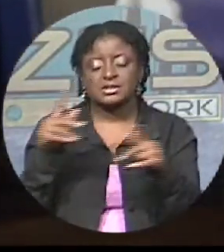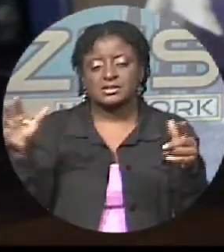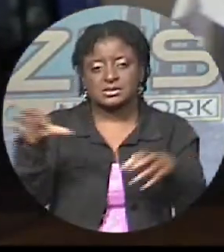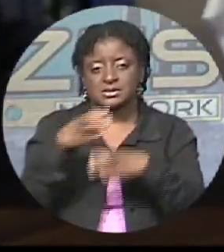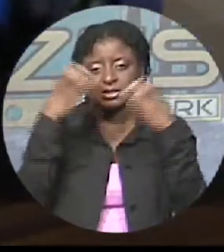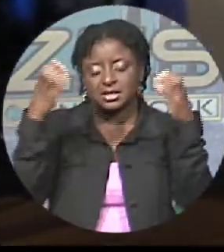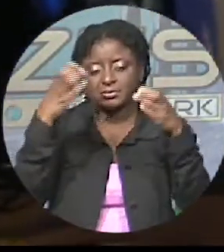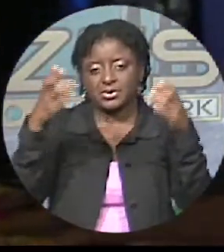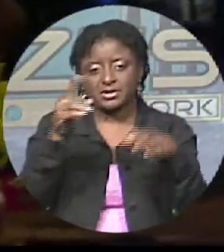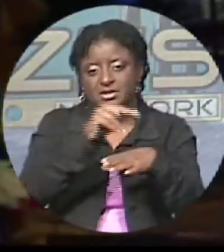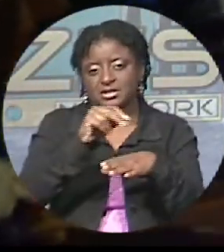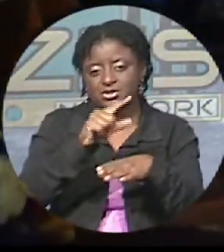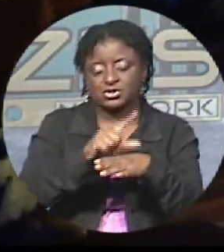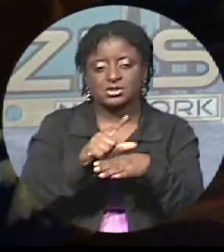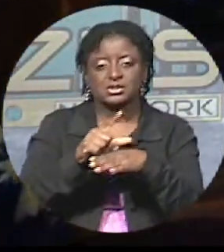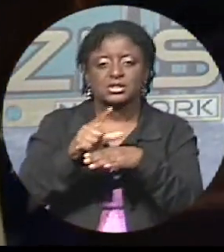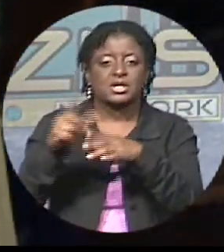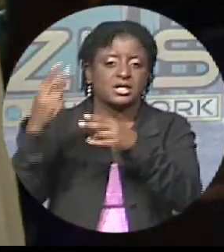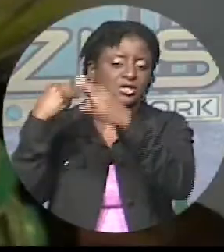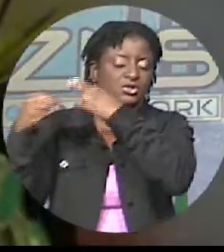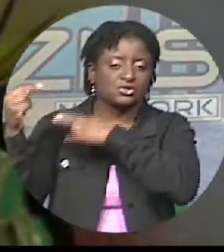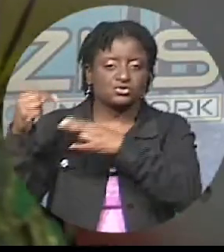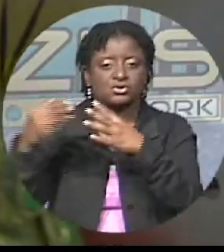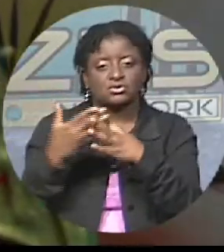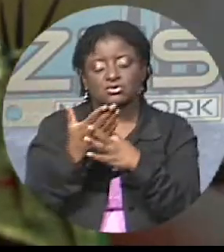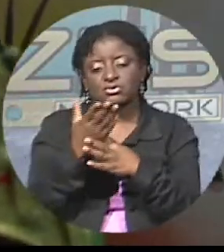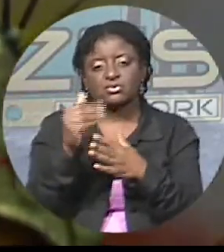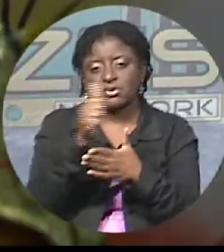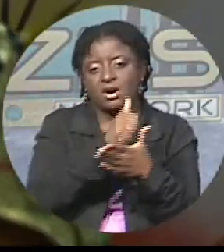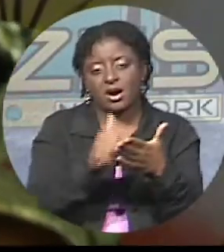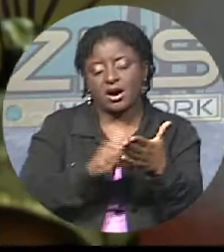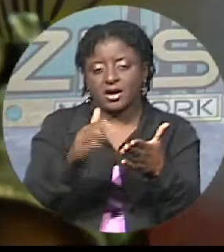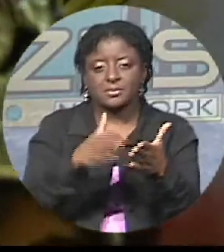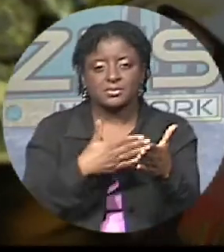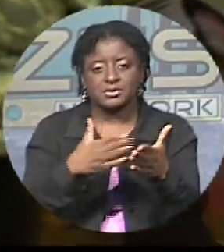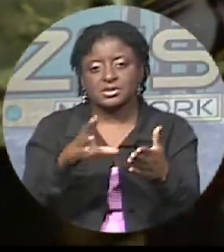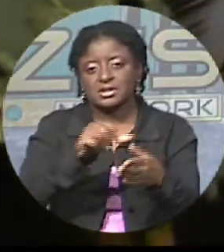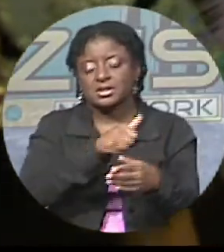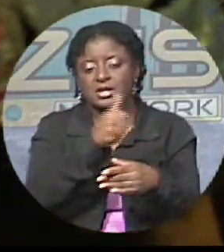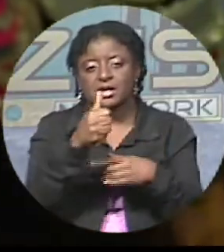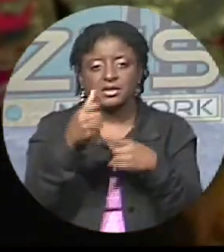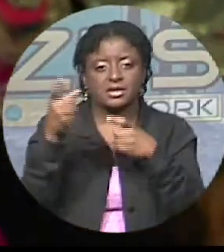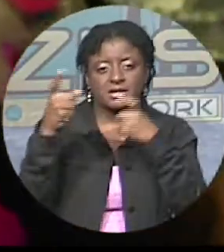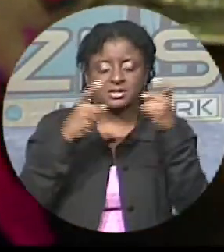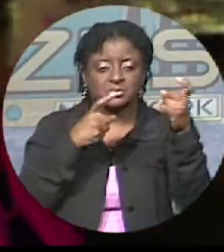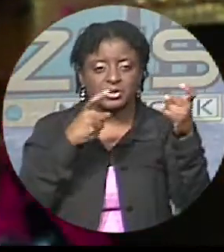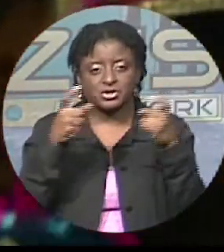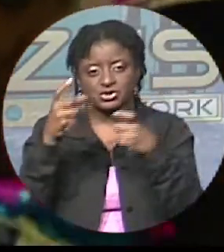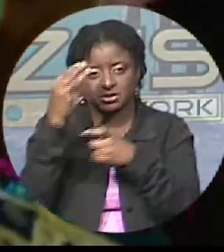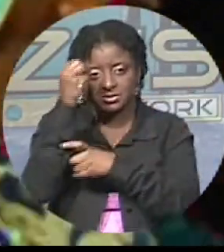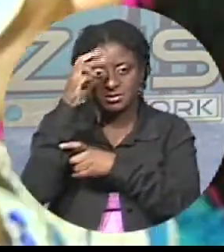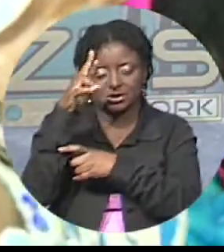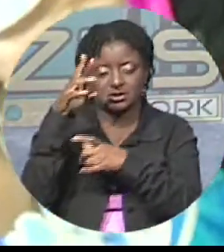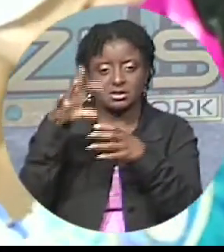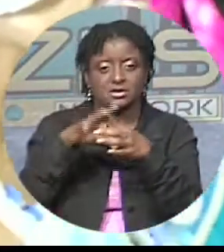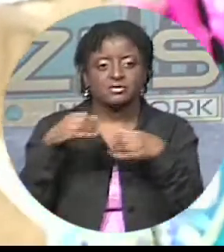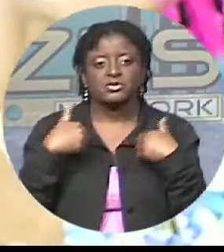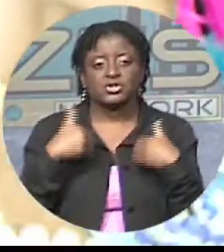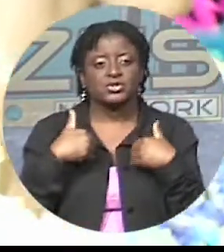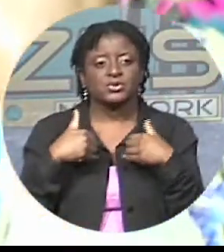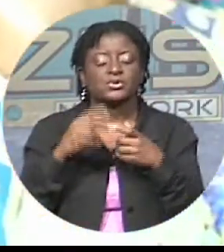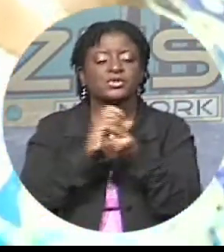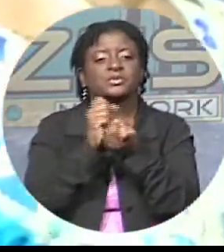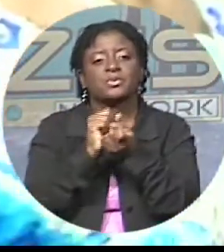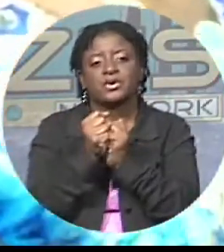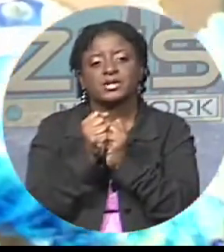other expressions. And as preparations continue for the first Junkanoo Carnival Parade, Minister of Youth, Sports and Culture Dr. Daniel Johnson